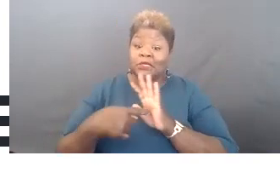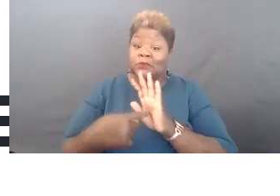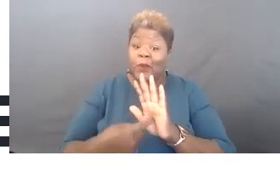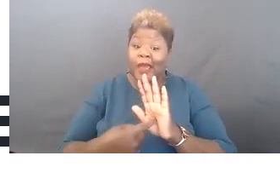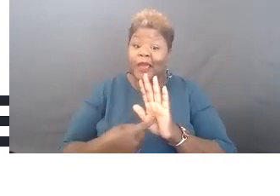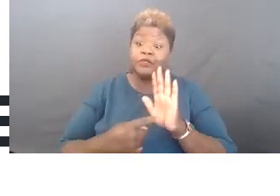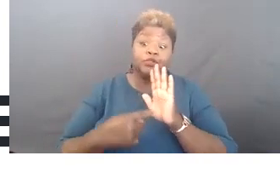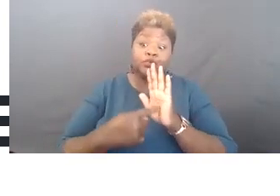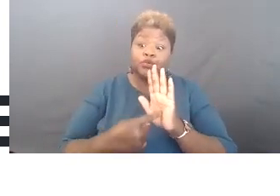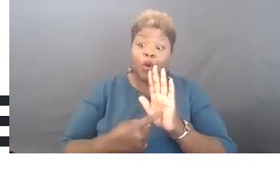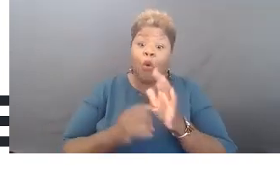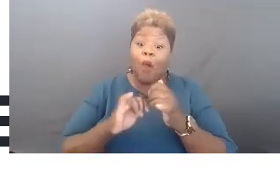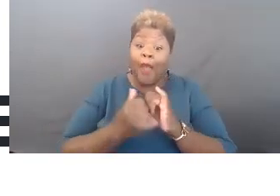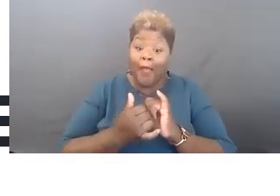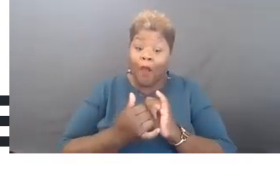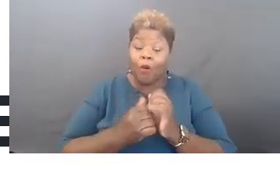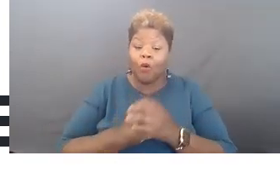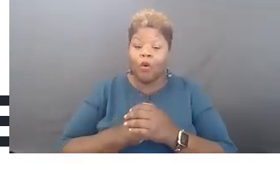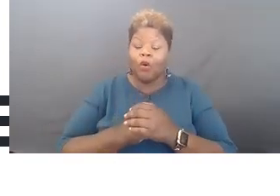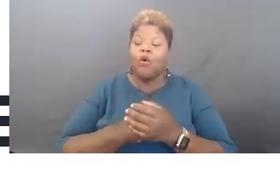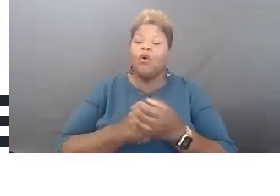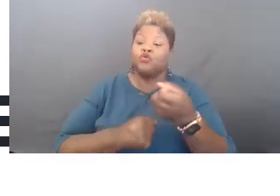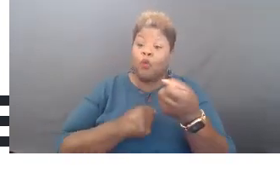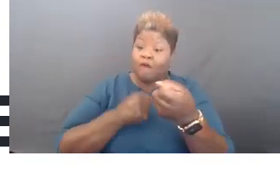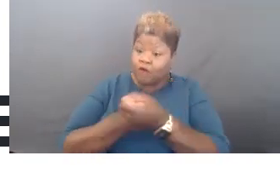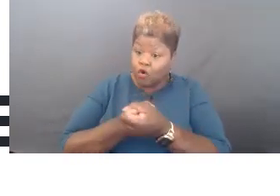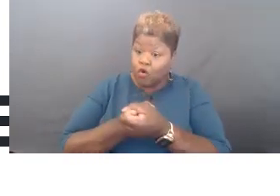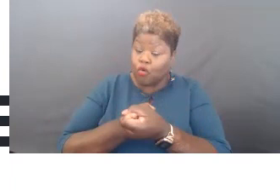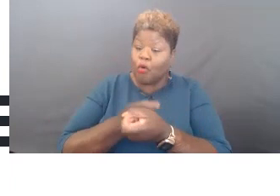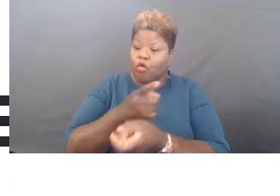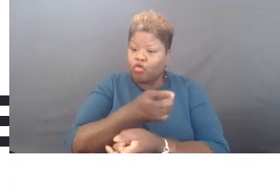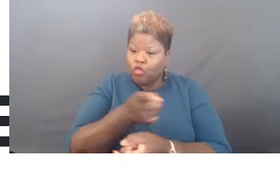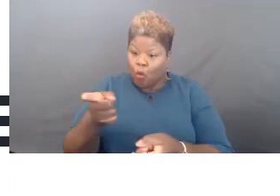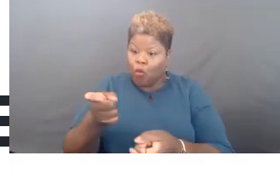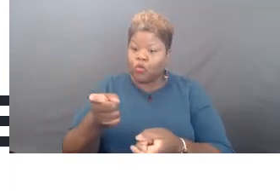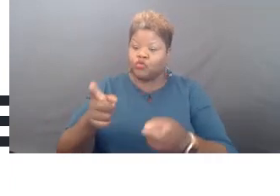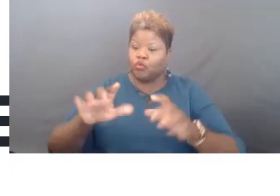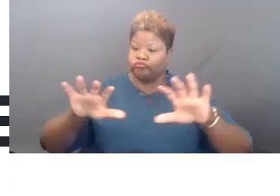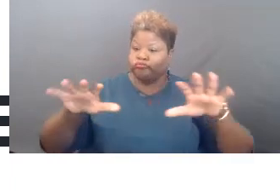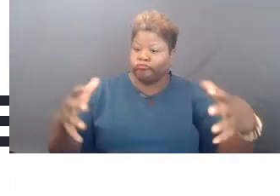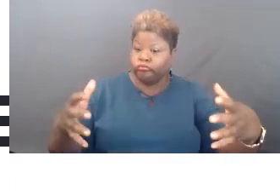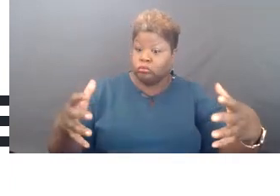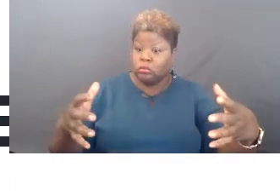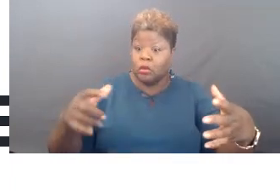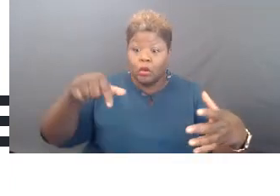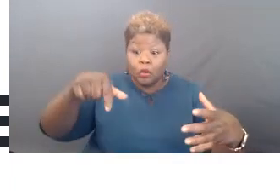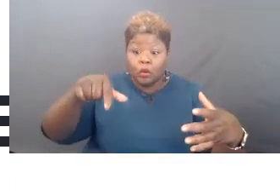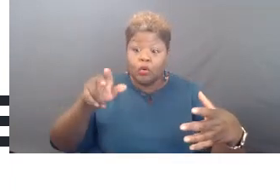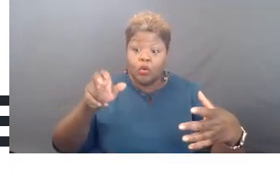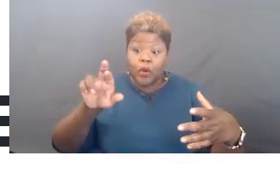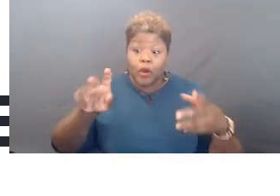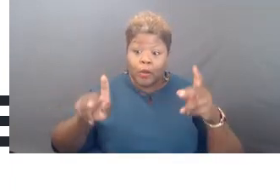breadth and power of your collective action is to affirm the other identities of those you're collaborating with. Are there queer people in your group? Are